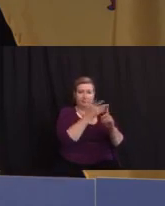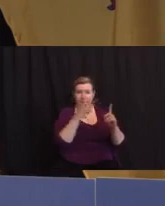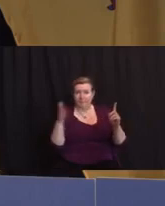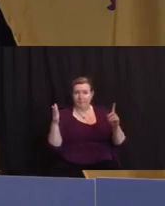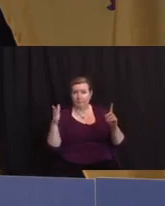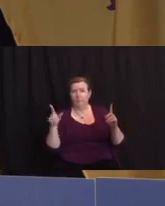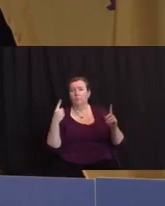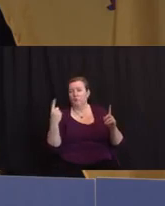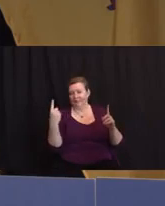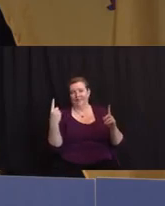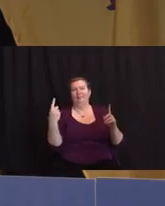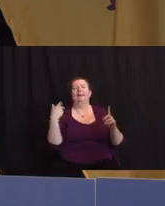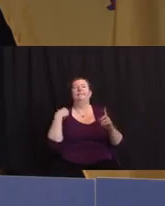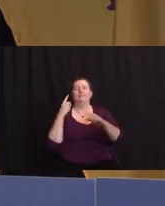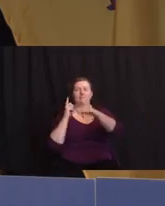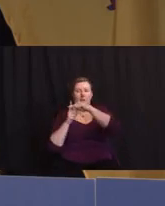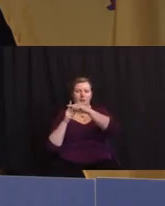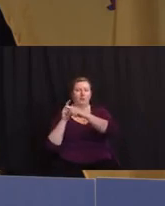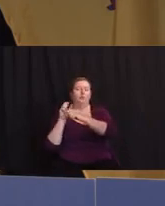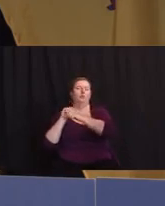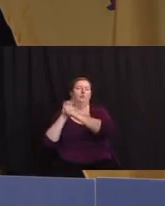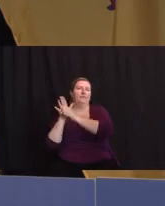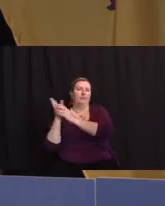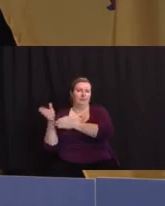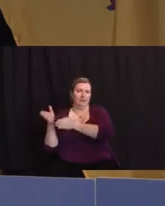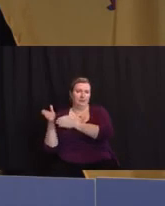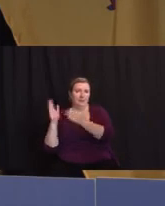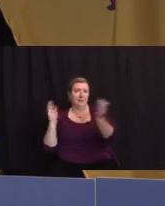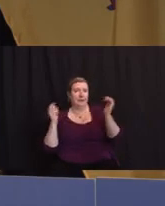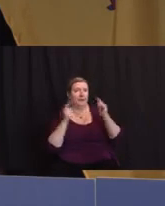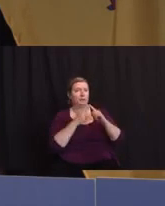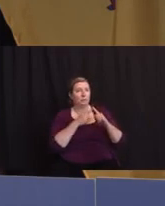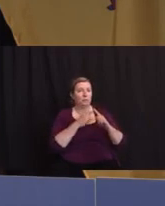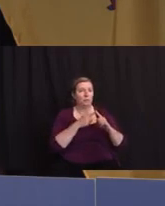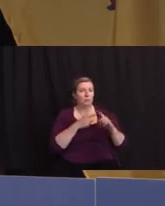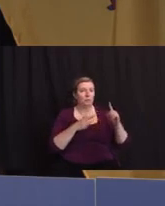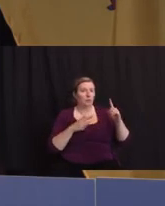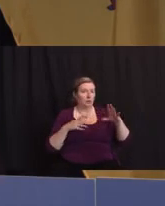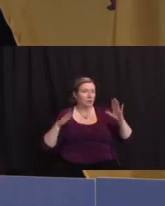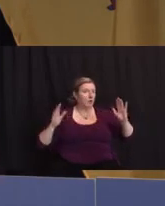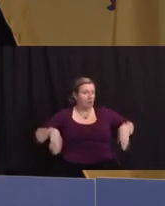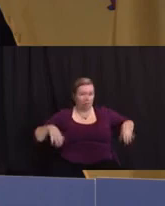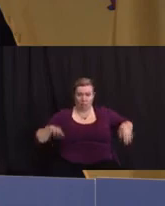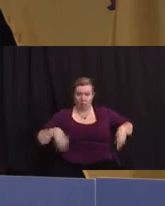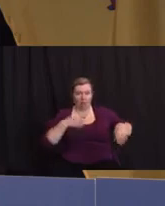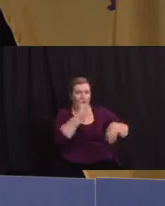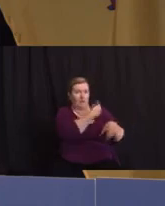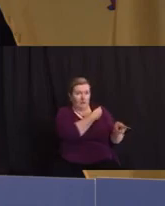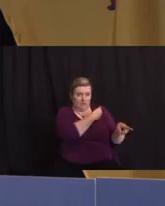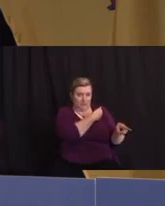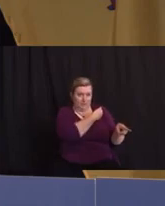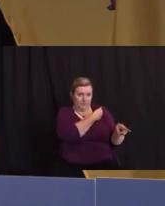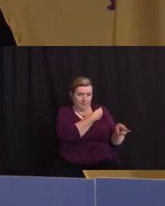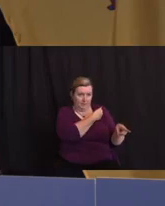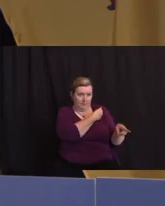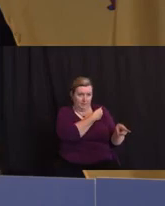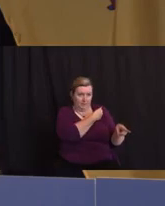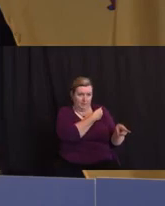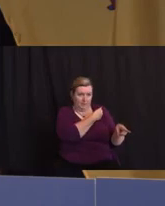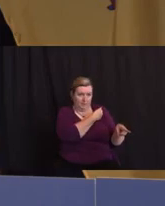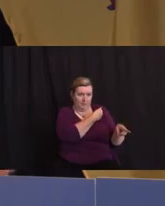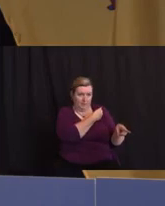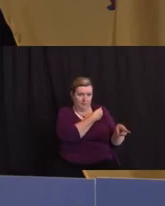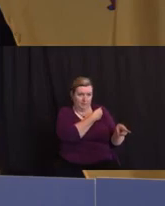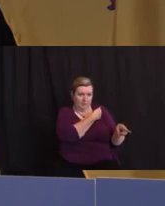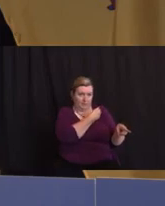with a case, you now compare that to 100 people who weren't vaccinated, because that answers your second question is, well, what if they weren't exposed in the